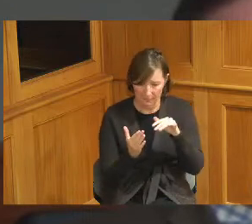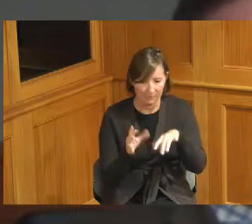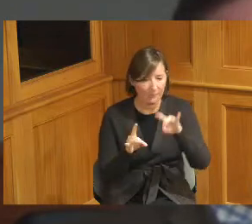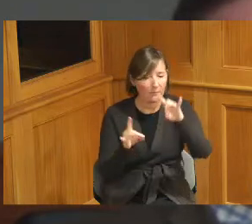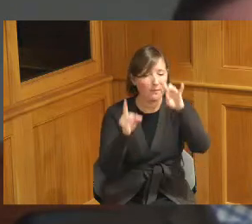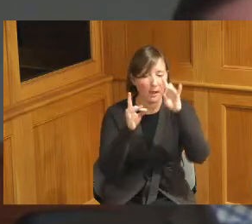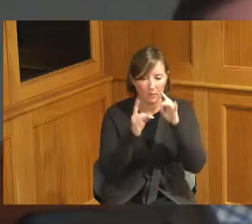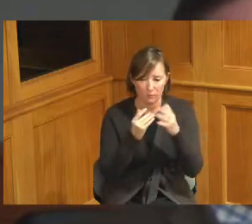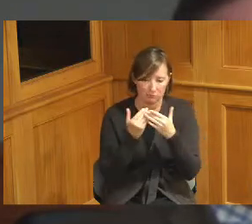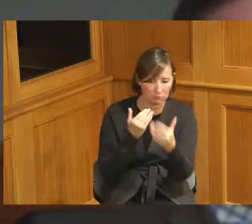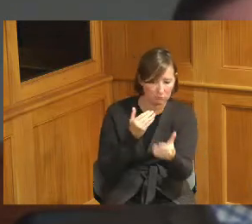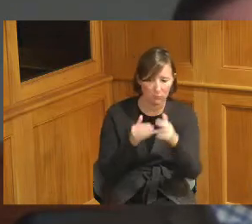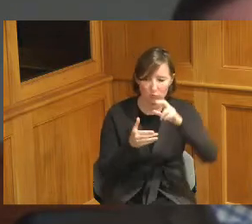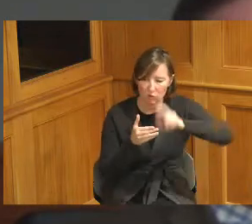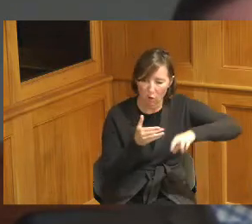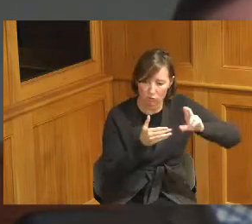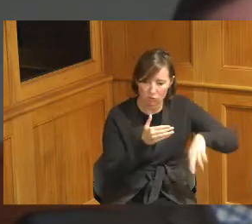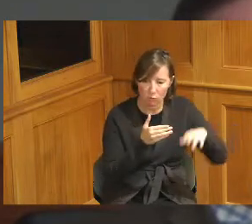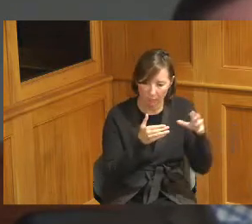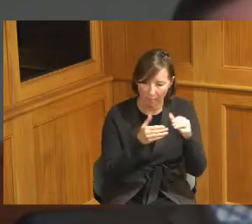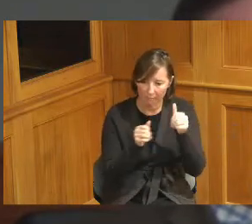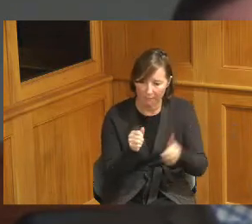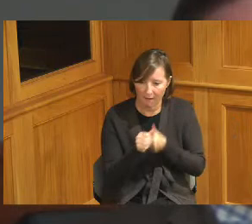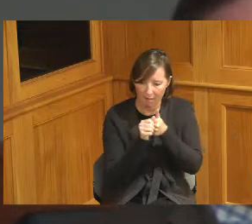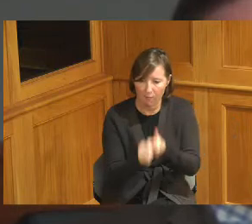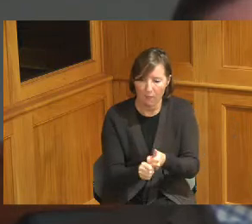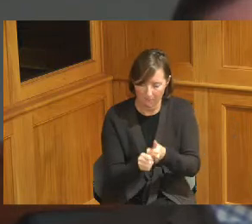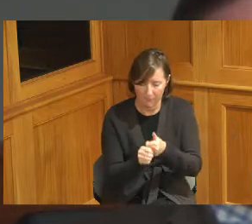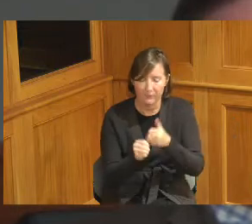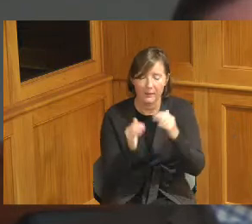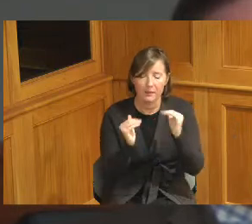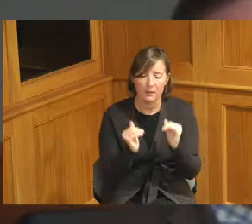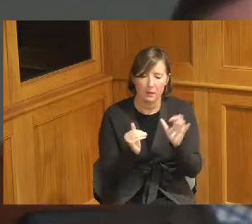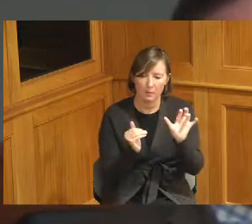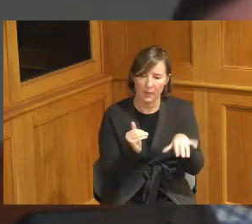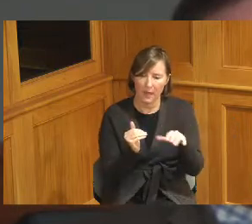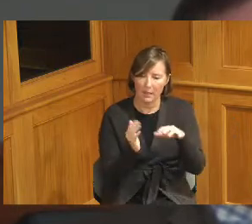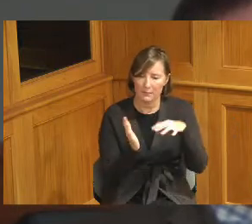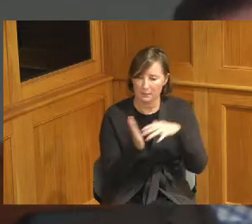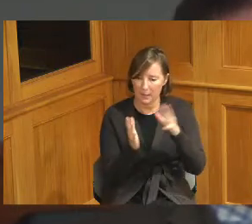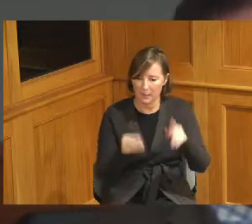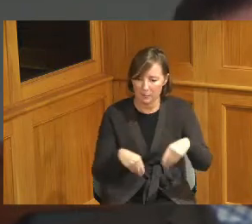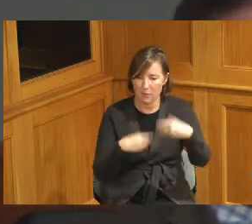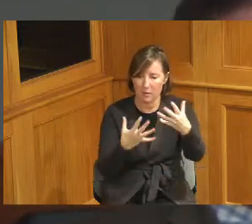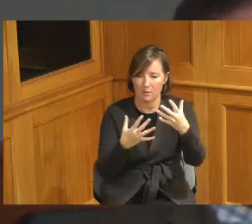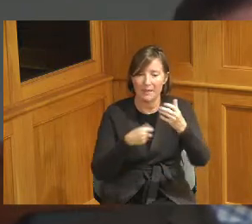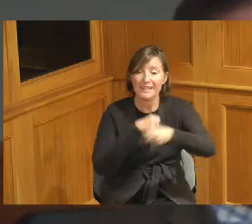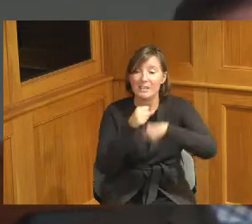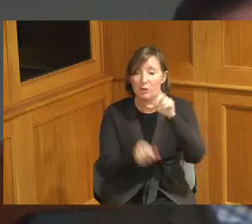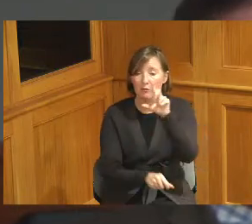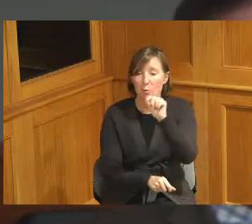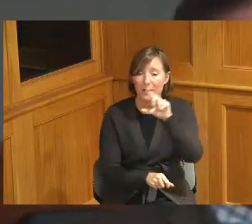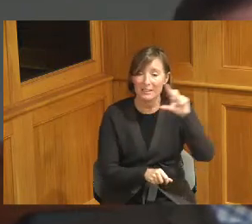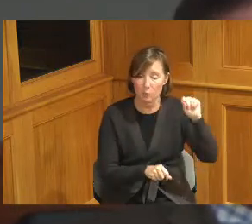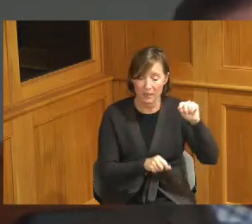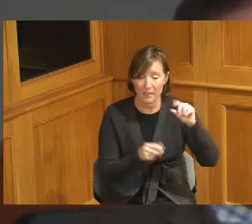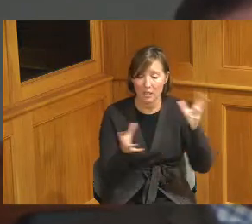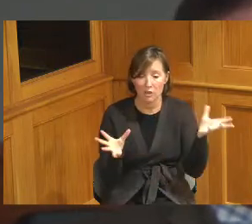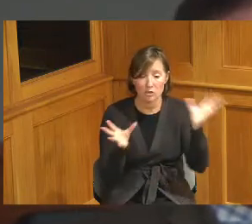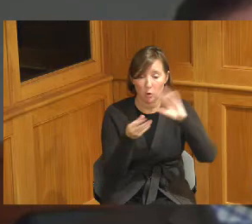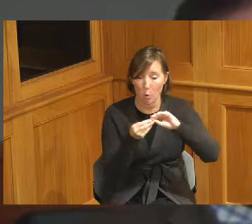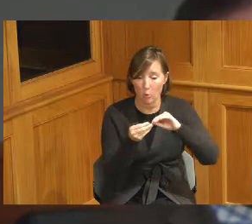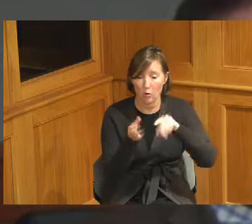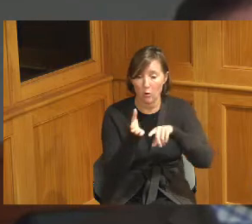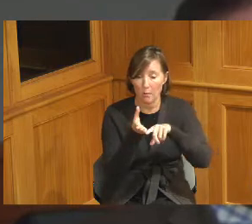Going back and looking with one of the first slides that Robert put up, in 2020, our total minority spend in this